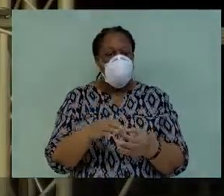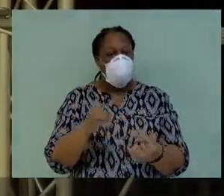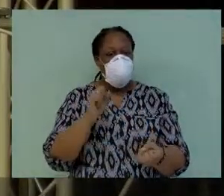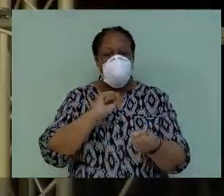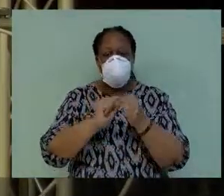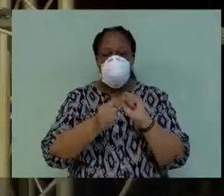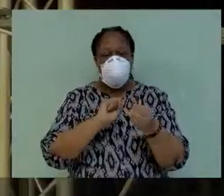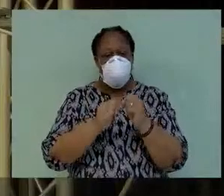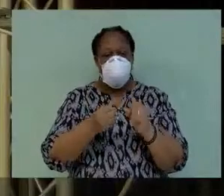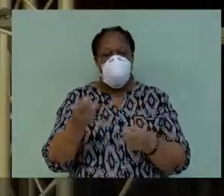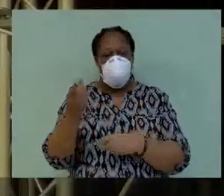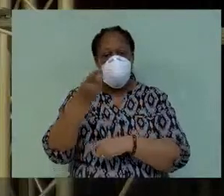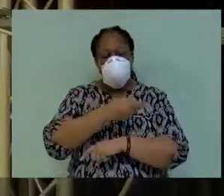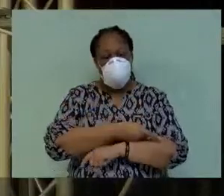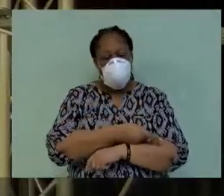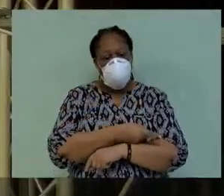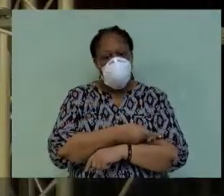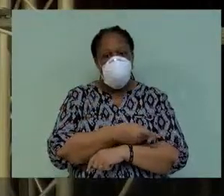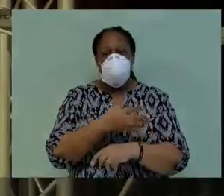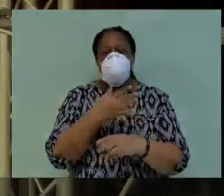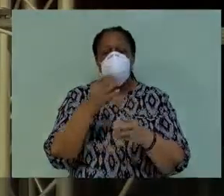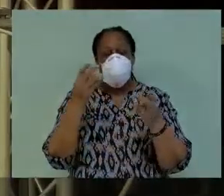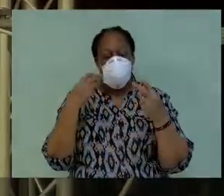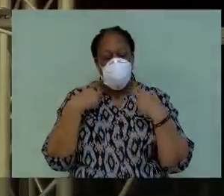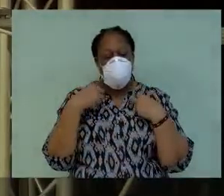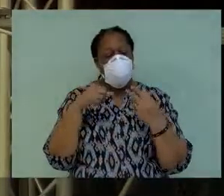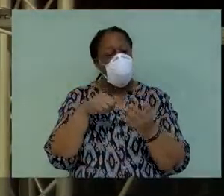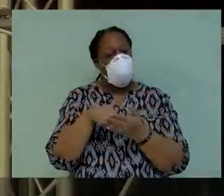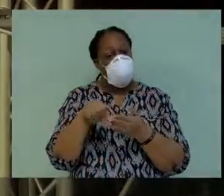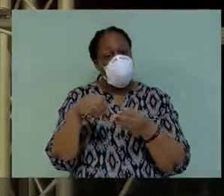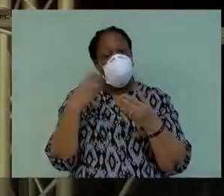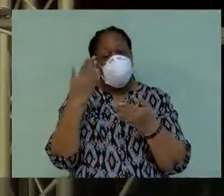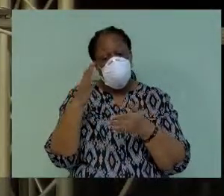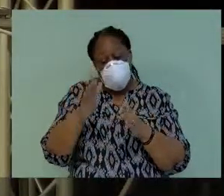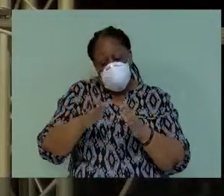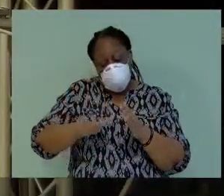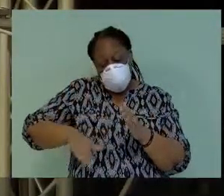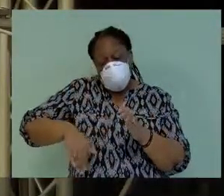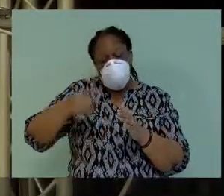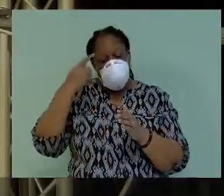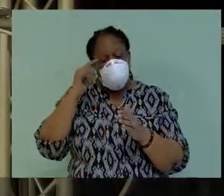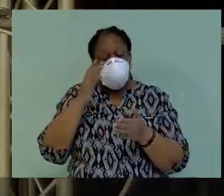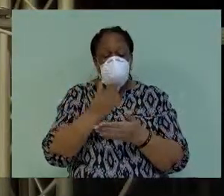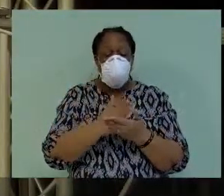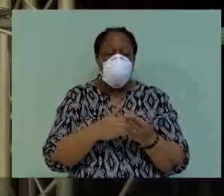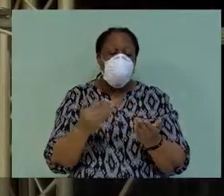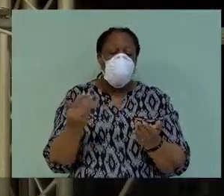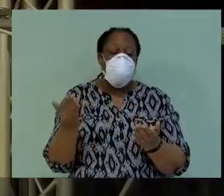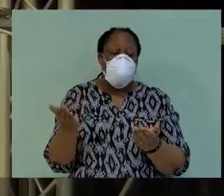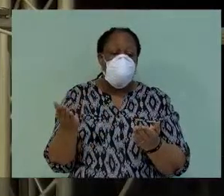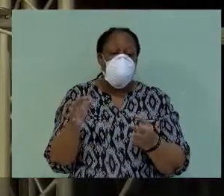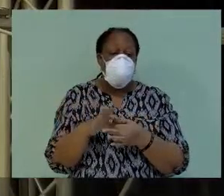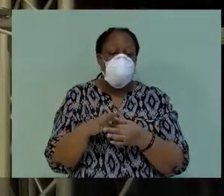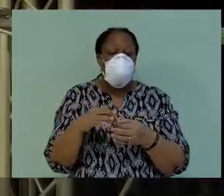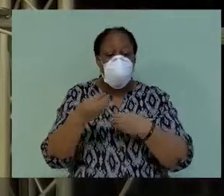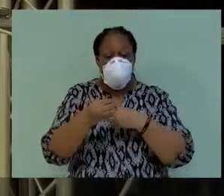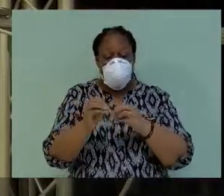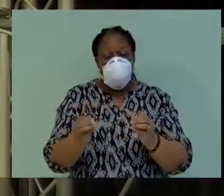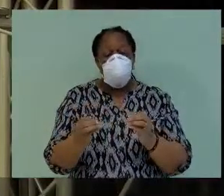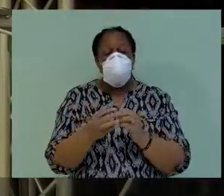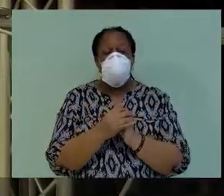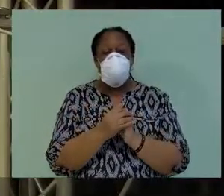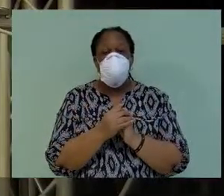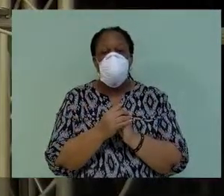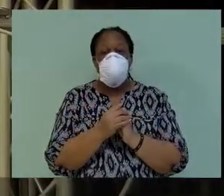sporting events that have caused financial setbacks for some of our sectors, sporting sectors. The